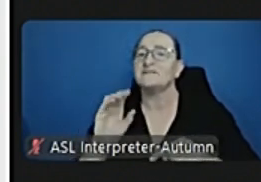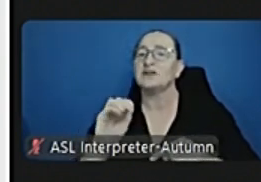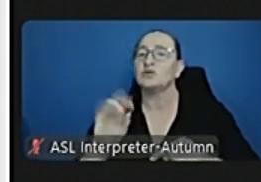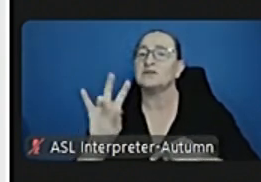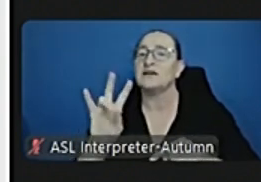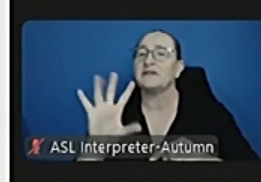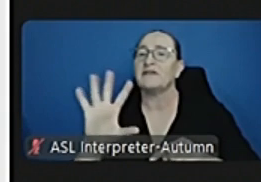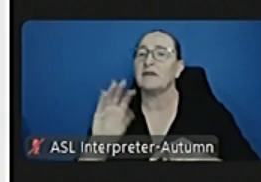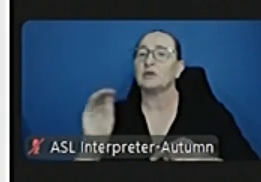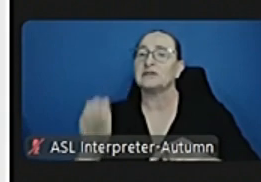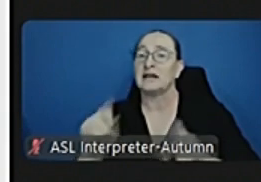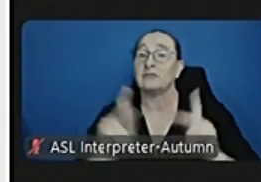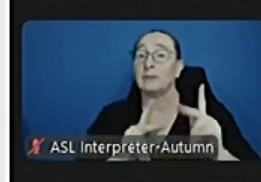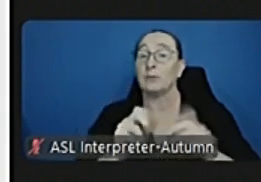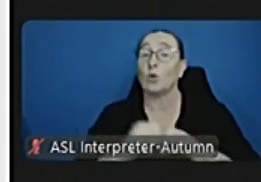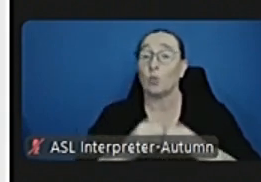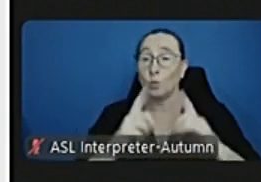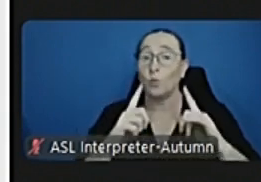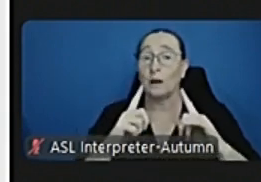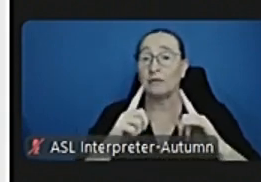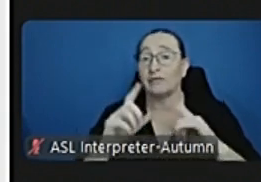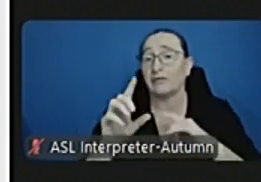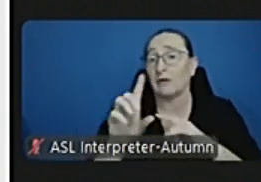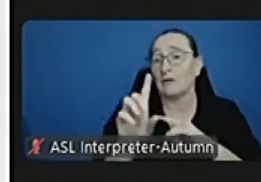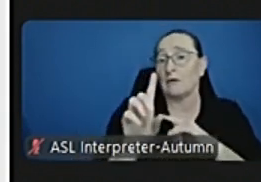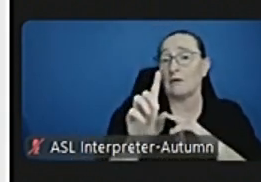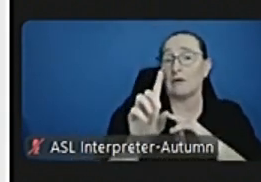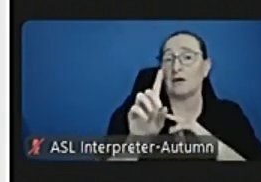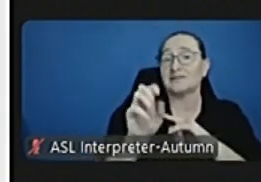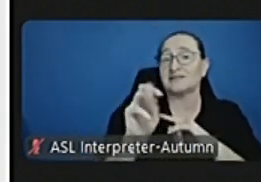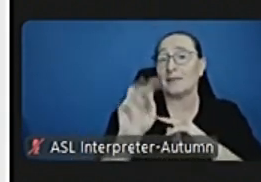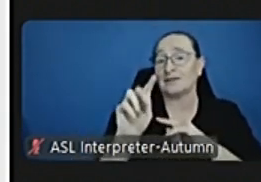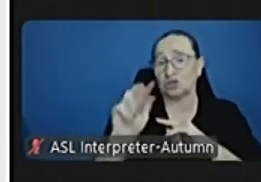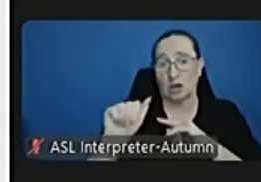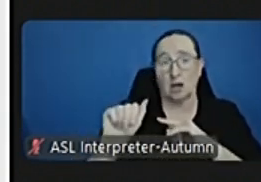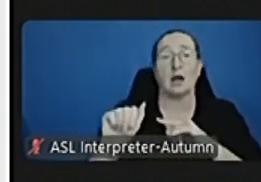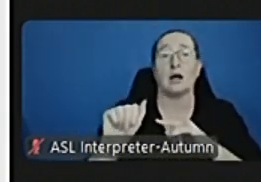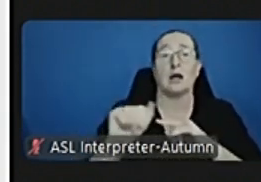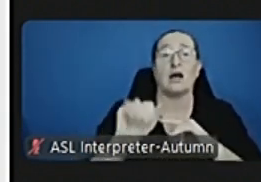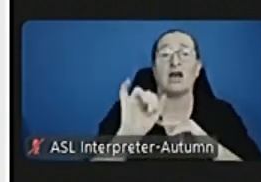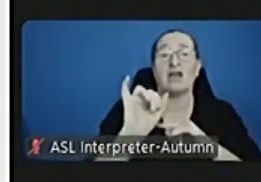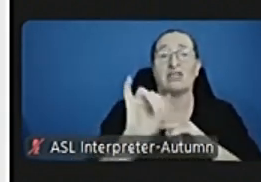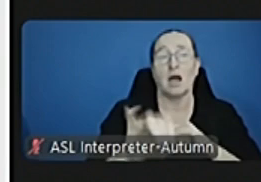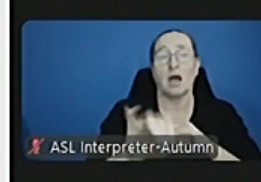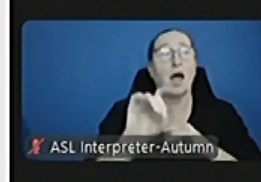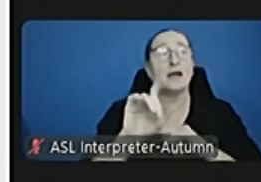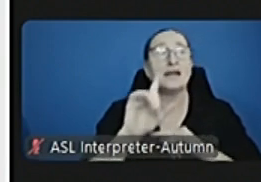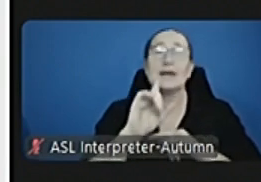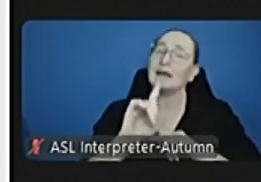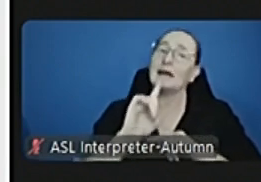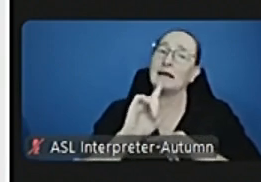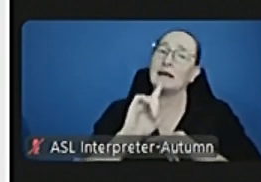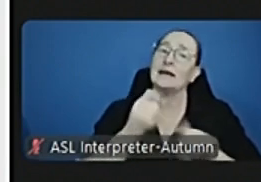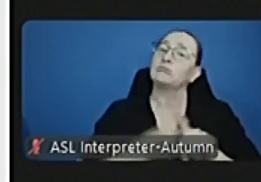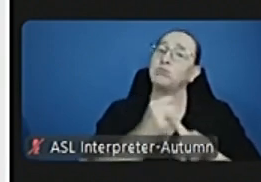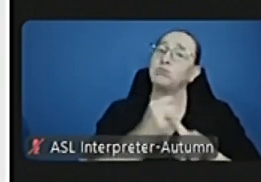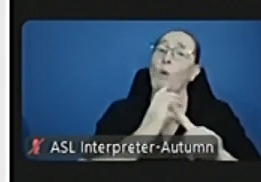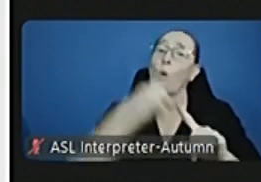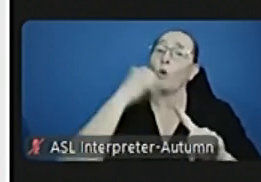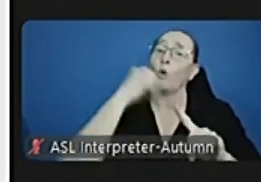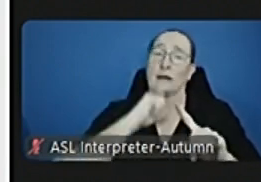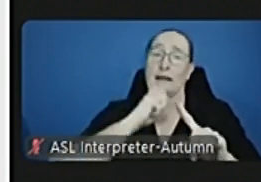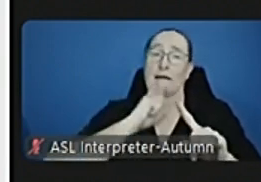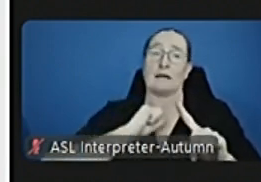with dementia. Is that this type of dementia, Alzheimer's disease, he had it at a later age, because if you remember, we talked about